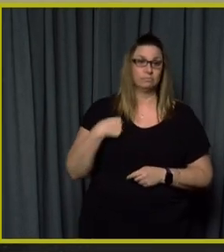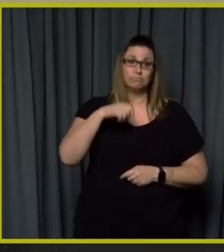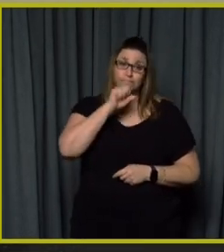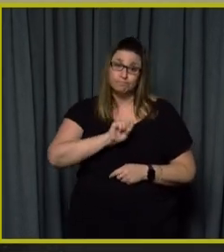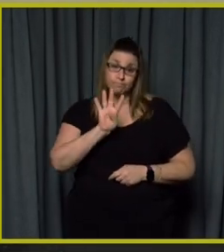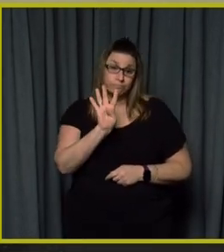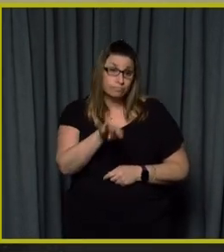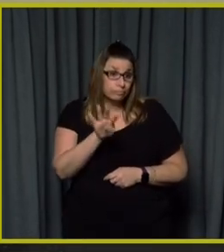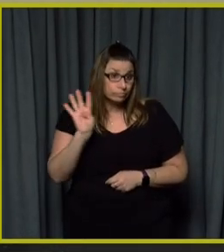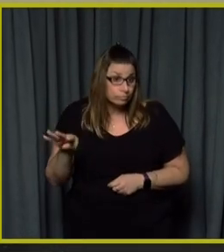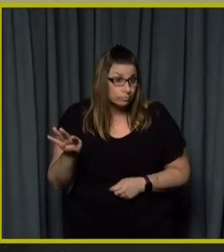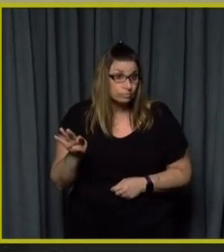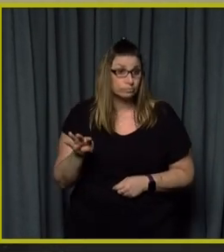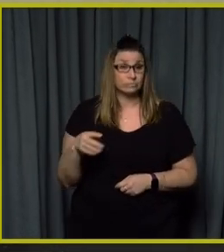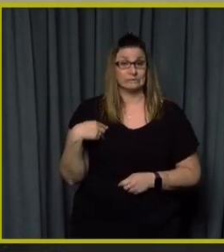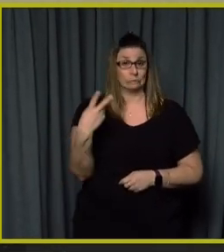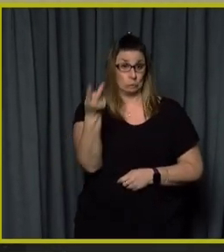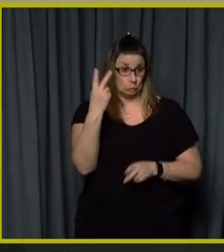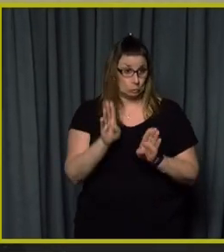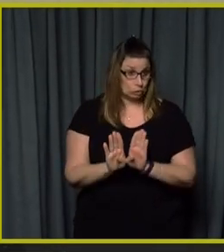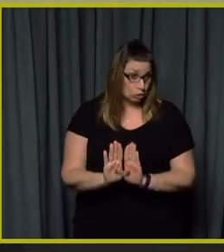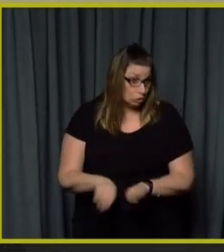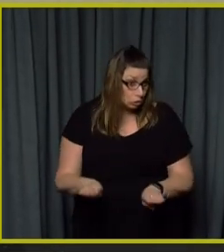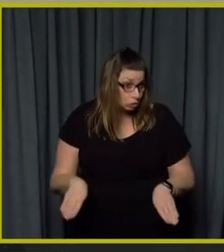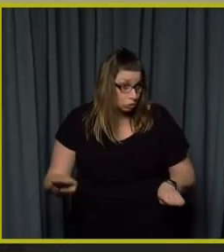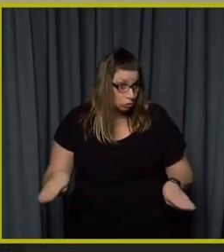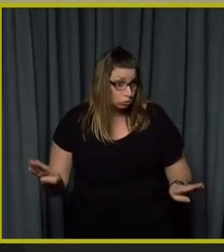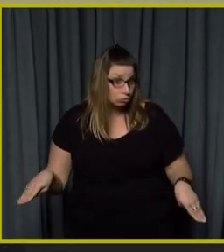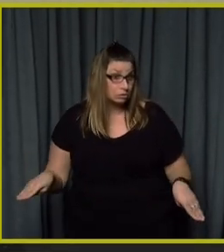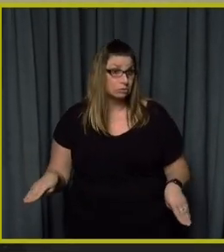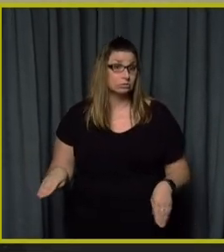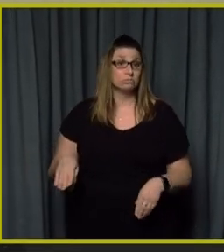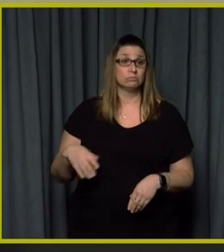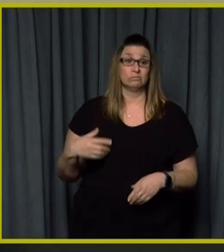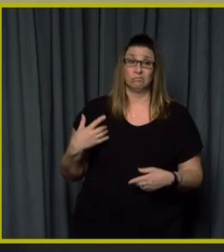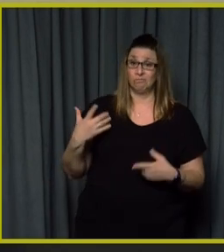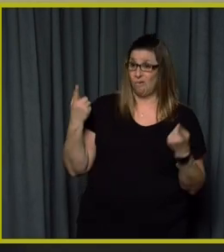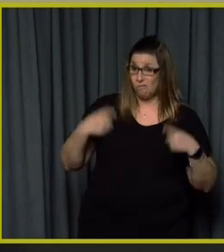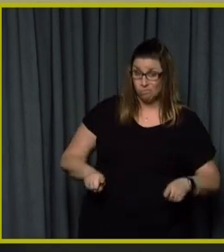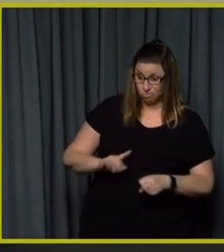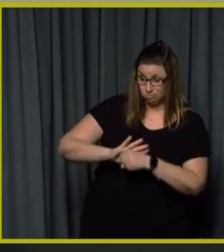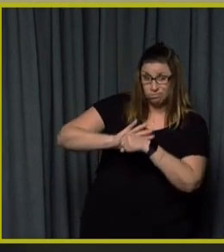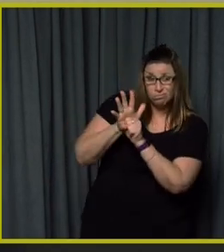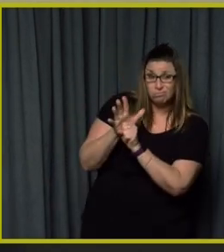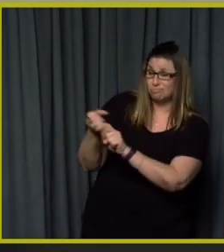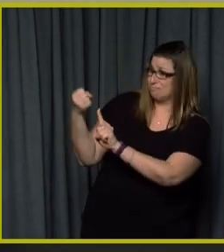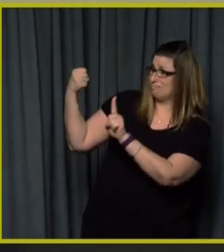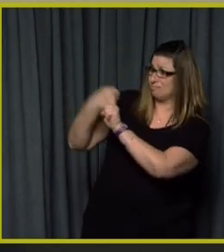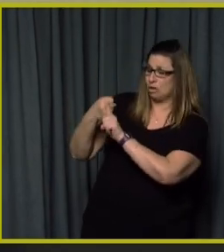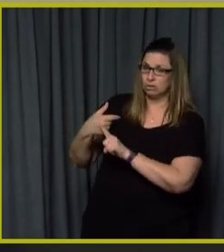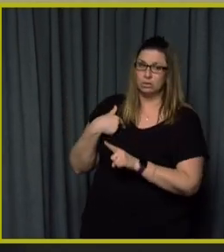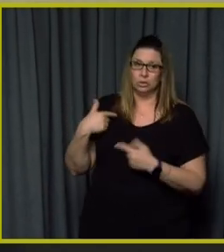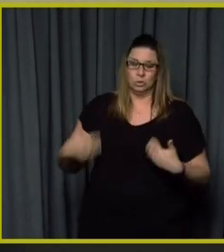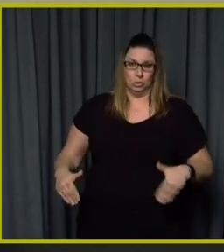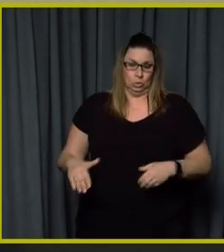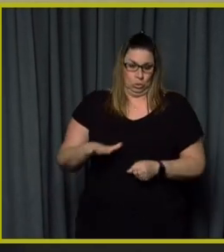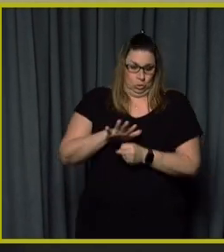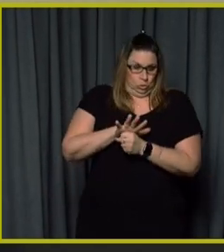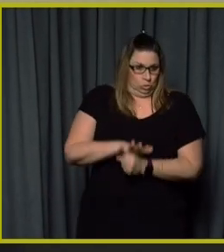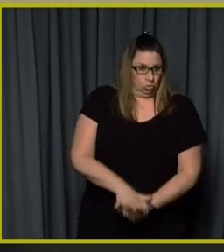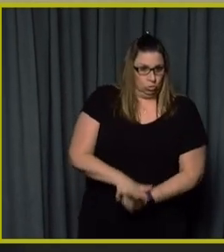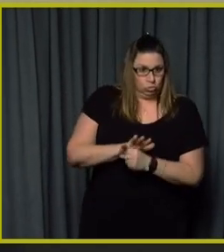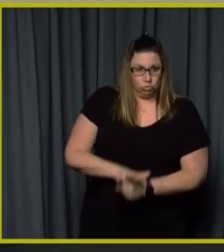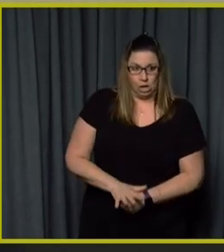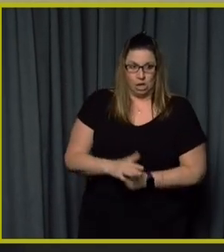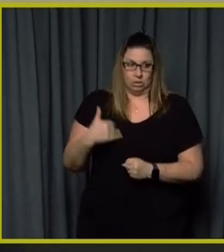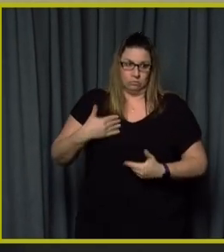children. My life before the COVID-19 has been very stressful. It has been over 6 years,